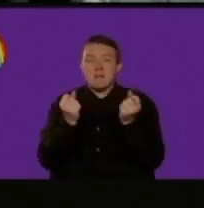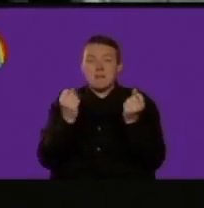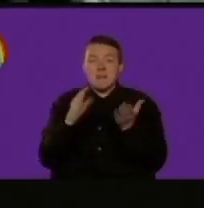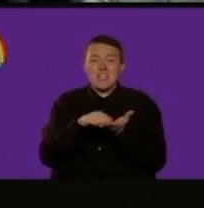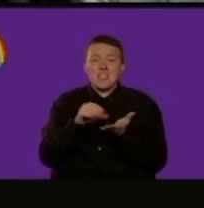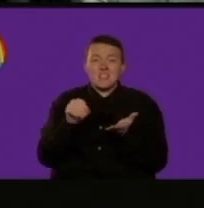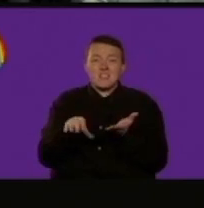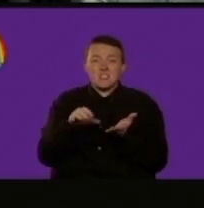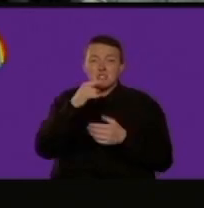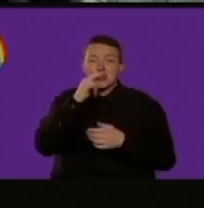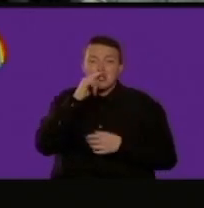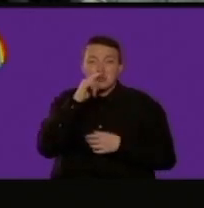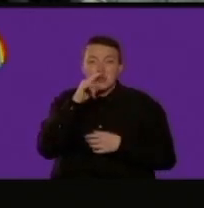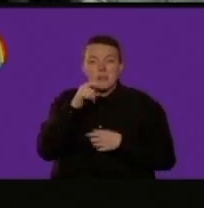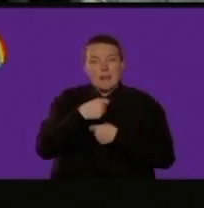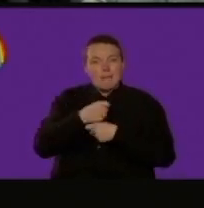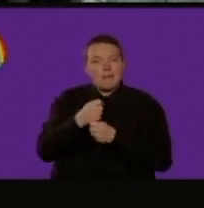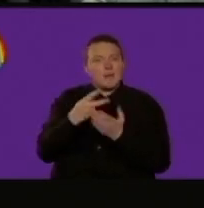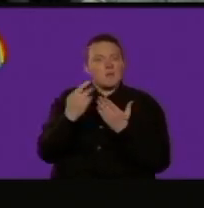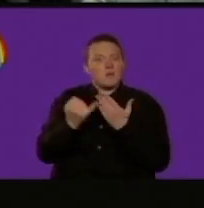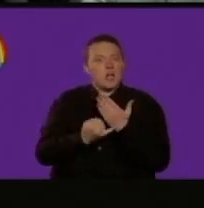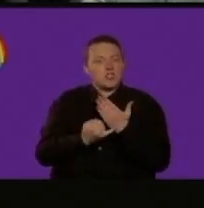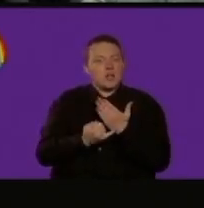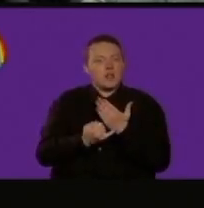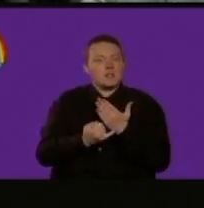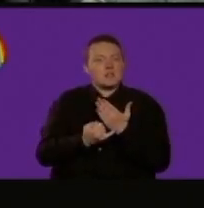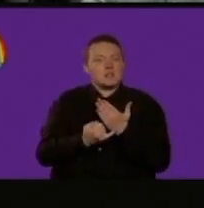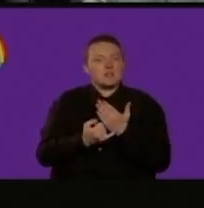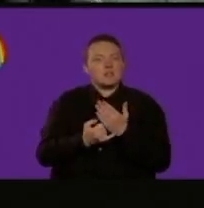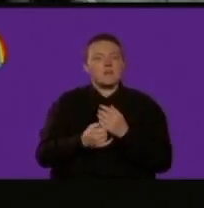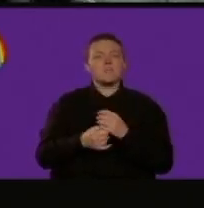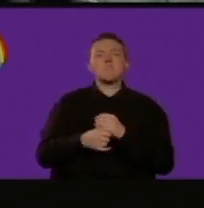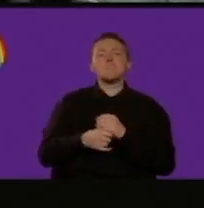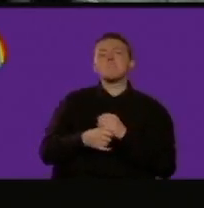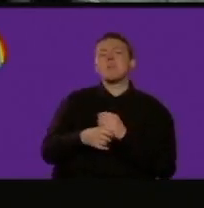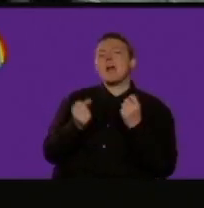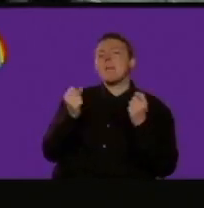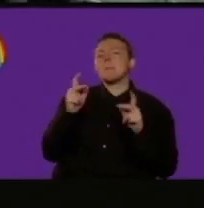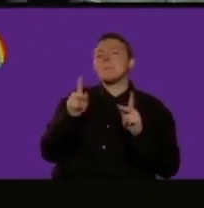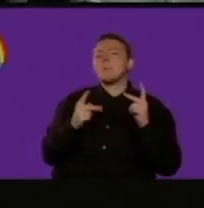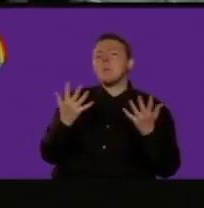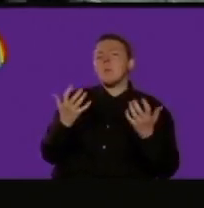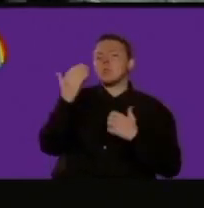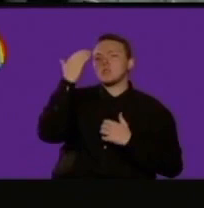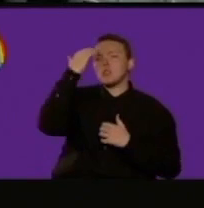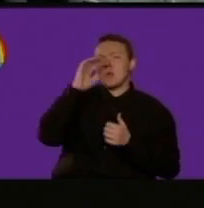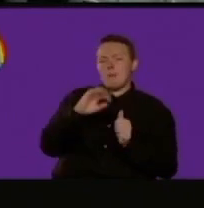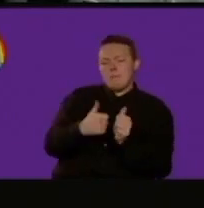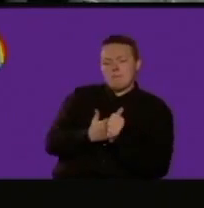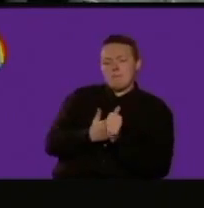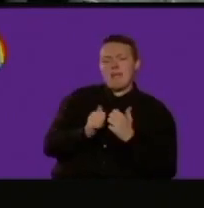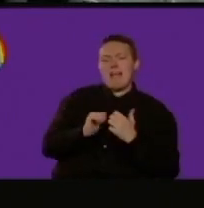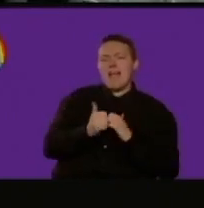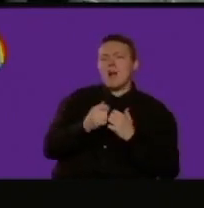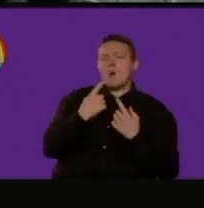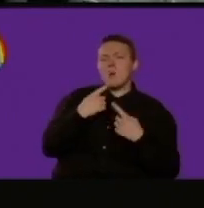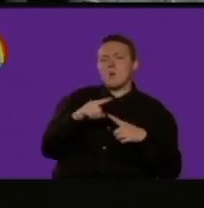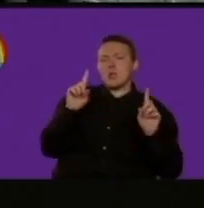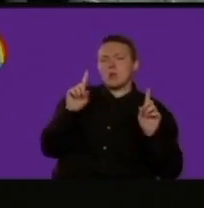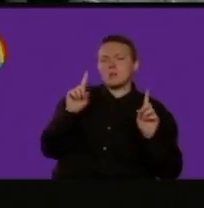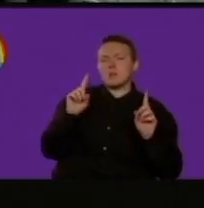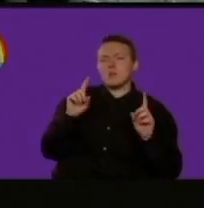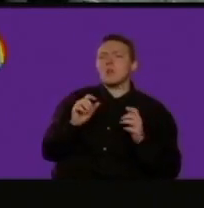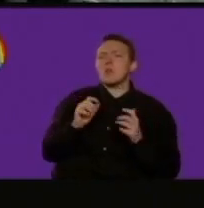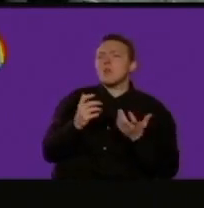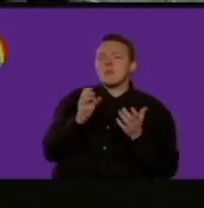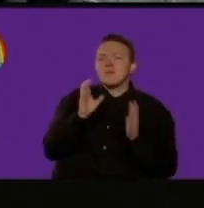that once the team of children has created characters and a scenario, we